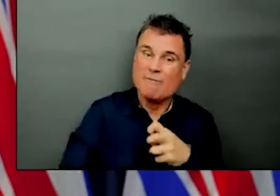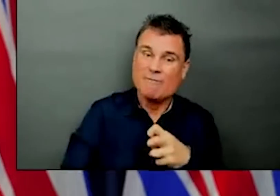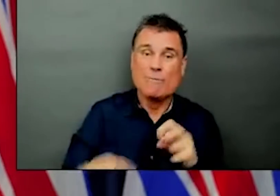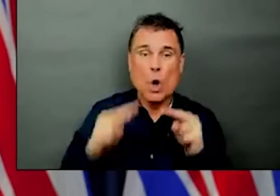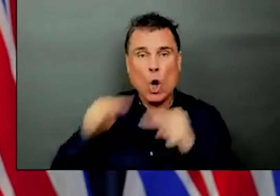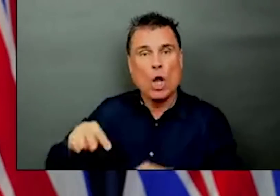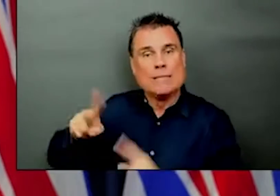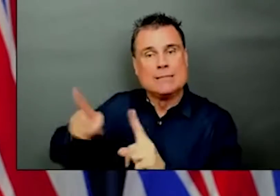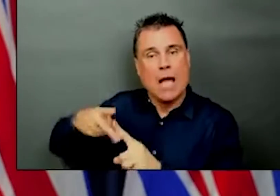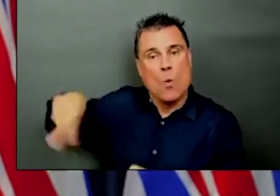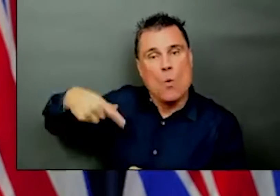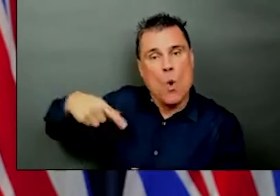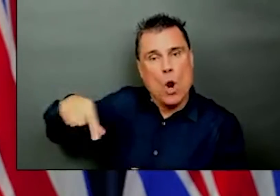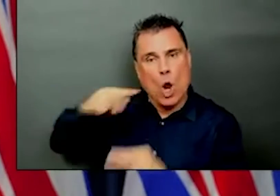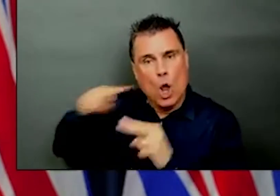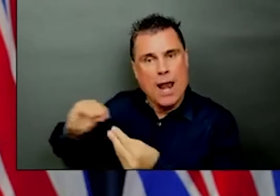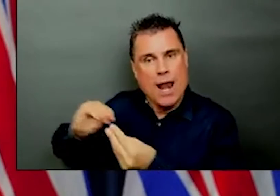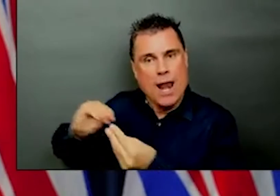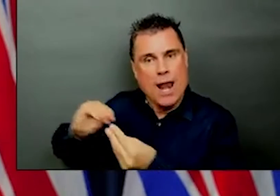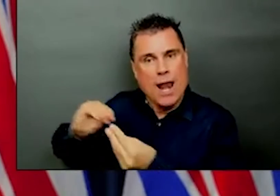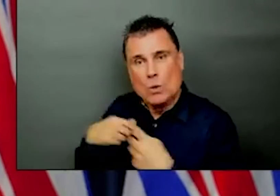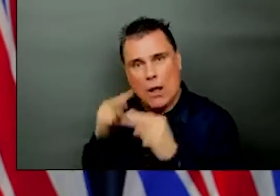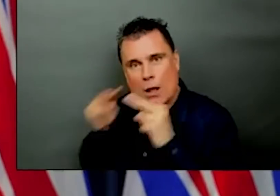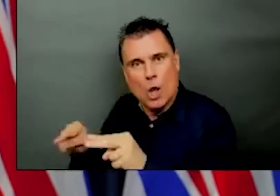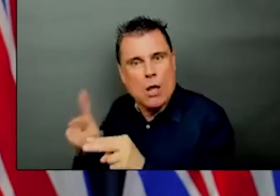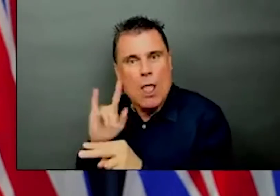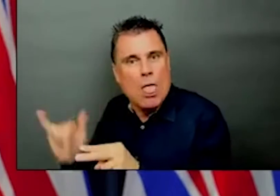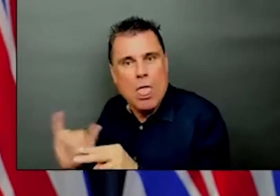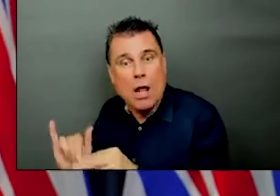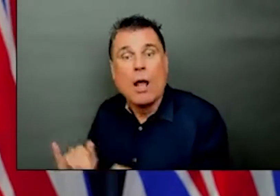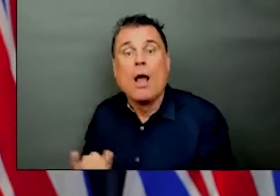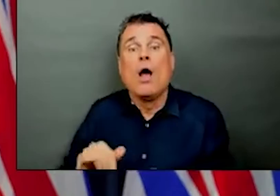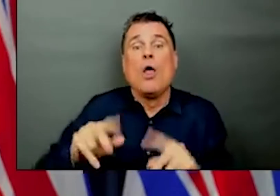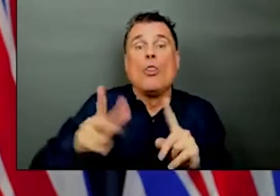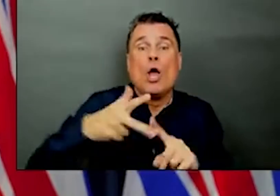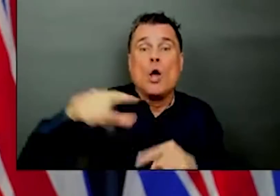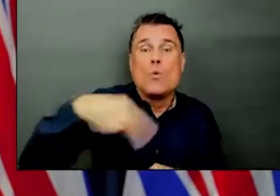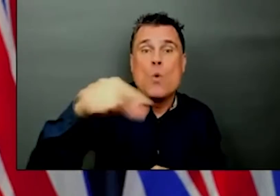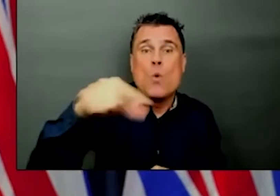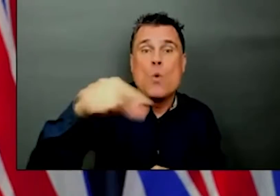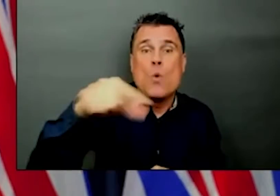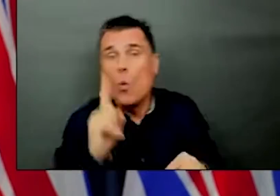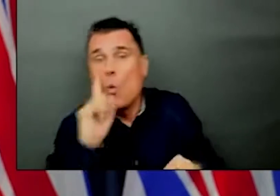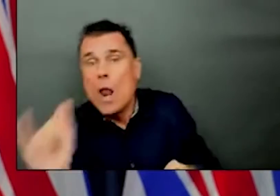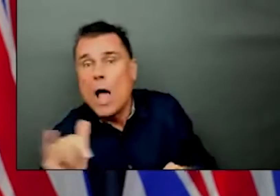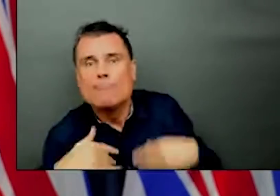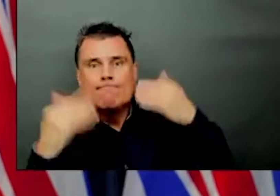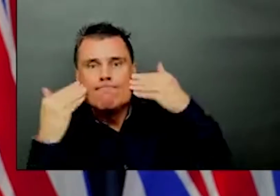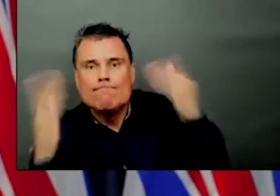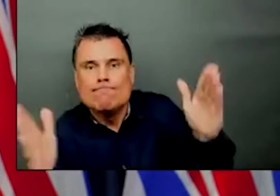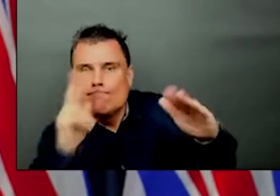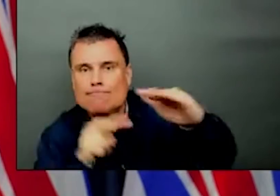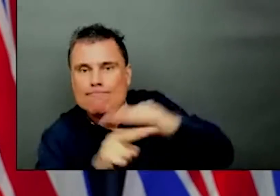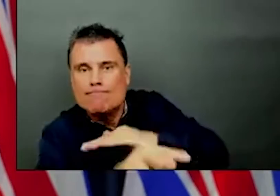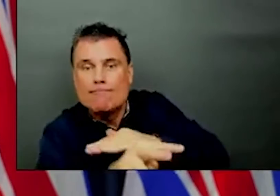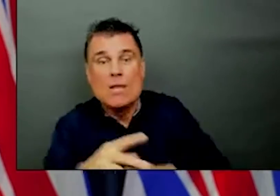what the situation in ICBC is other than that $410 million. So is there any more insight you can tell us